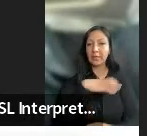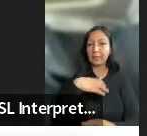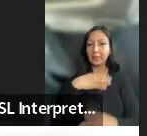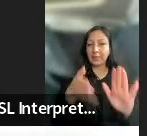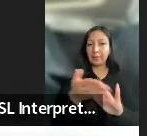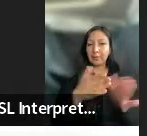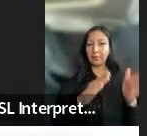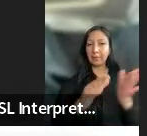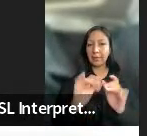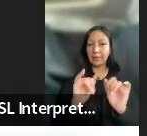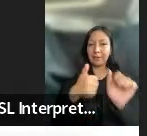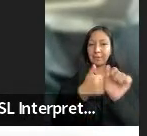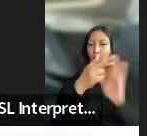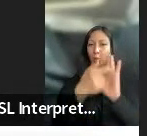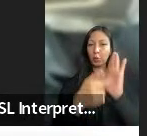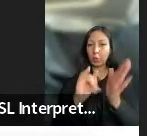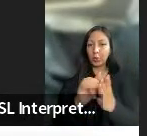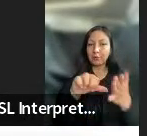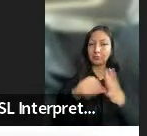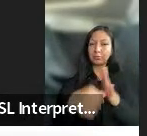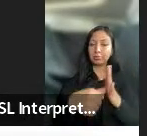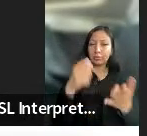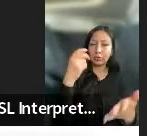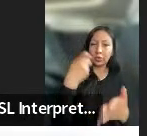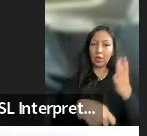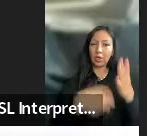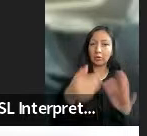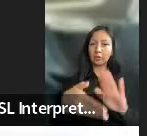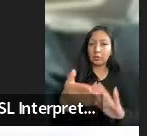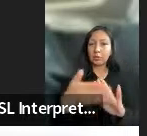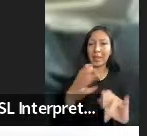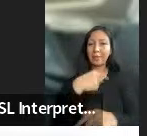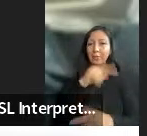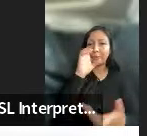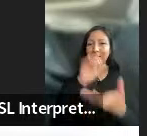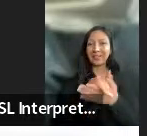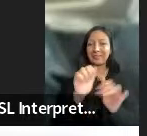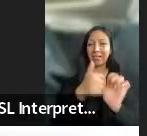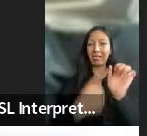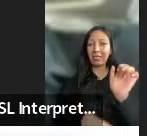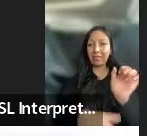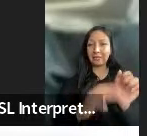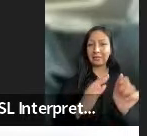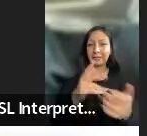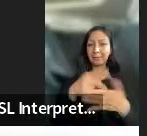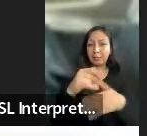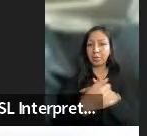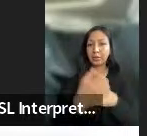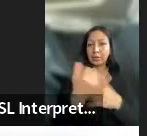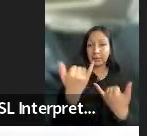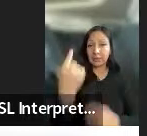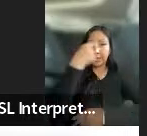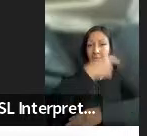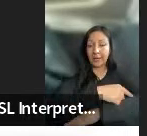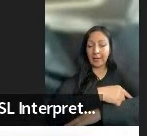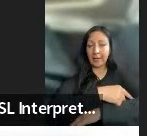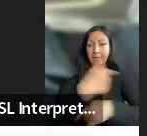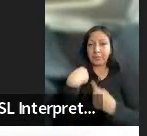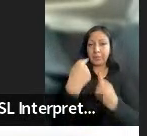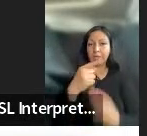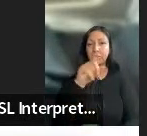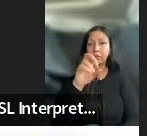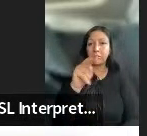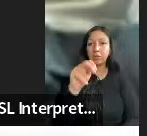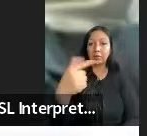rules. This increases the cost of the process and we believe discourages projects. To date, since Zone Green